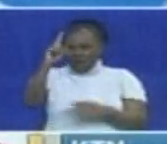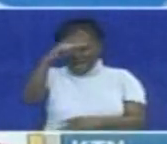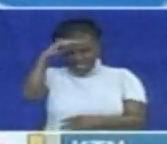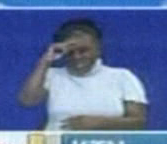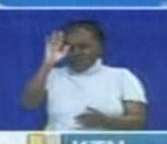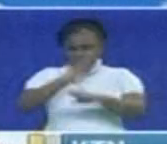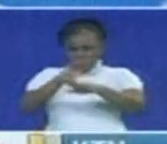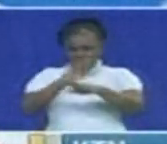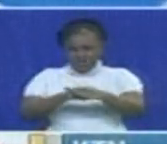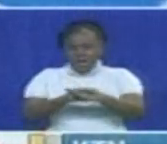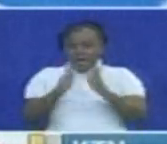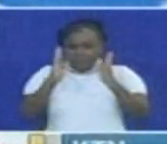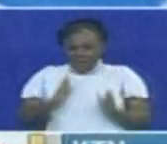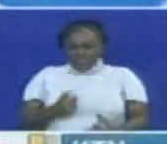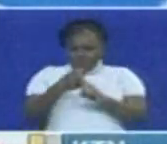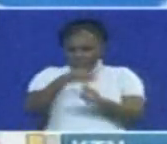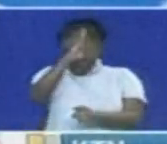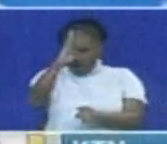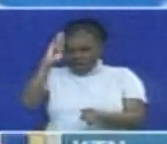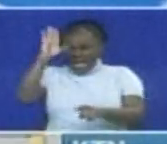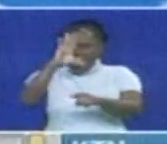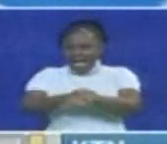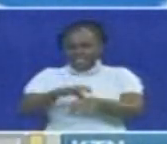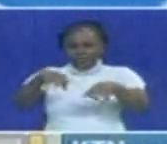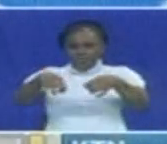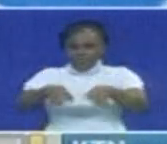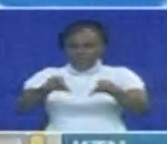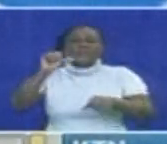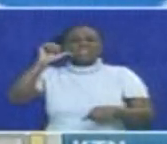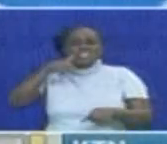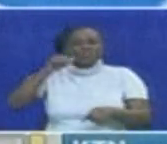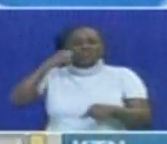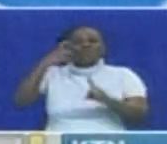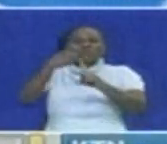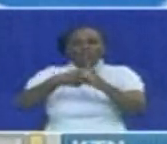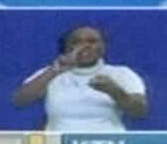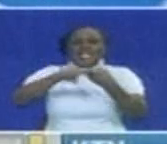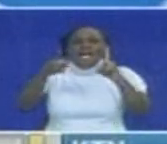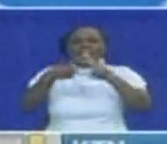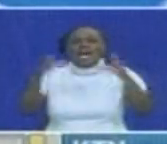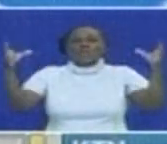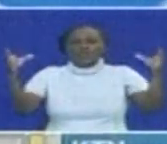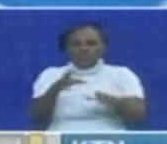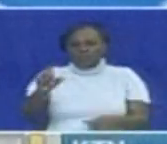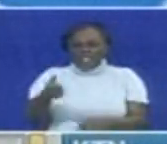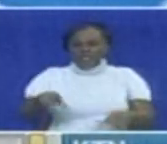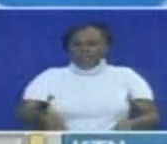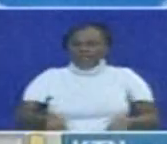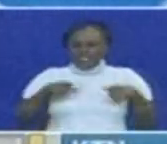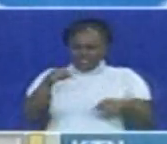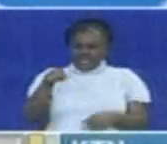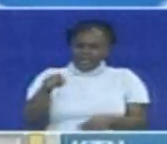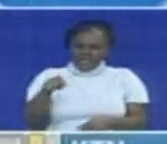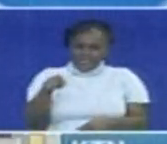The Bungoma resident won a brand new motorcycle courtesy of Standard Group's Radio Maisha, which held a roadshow in the town over the